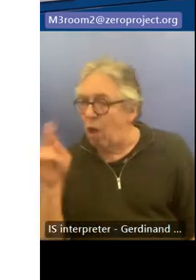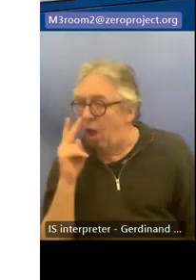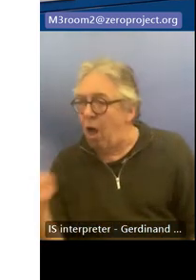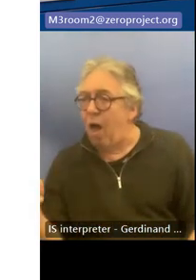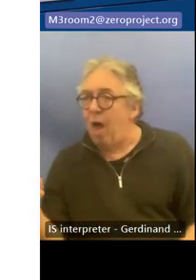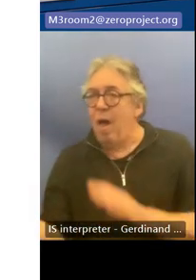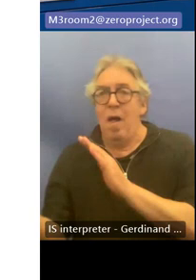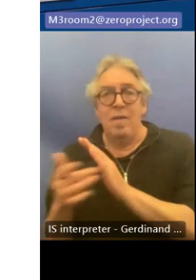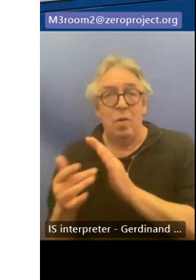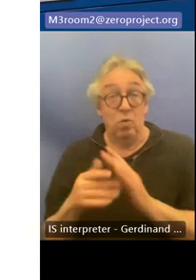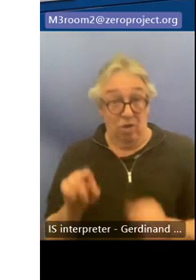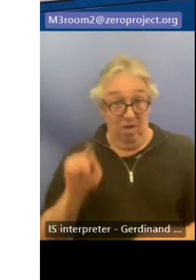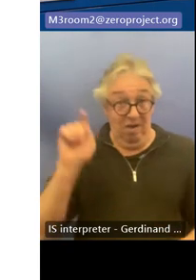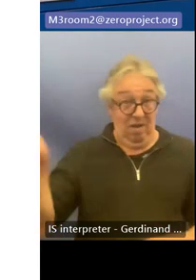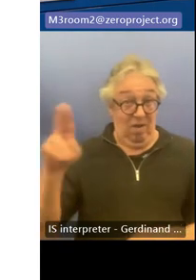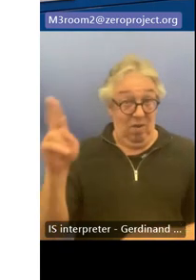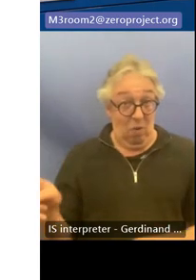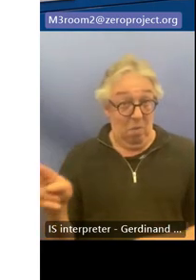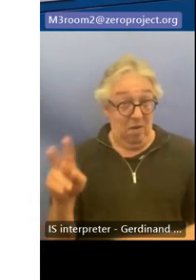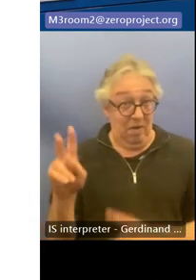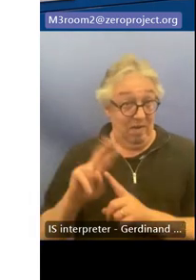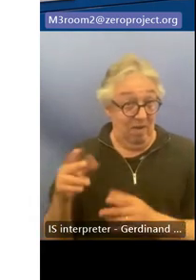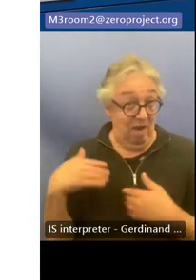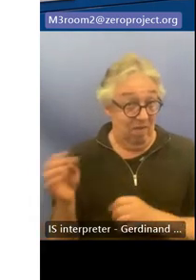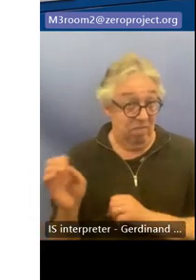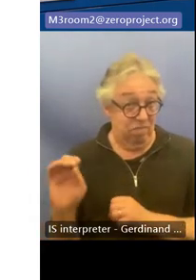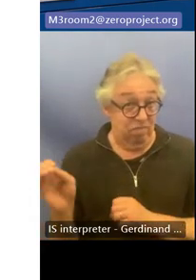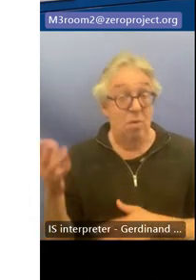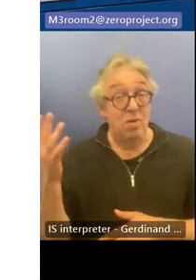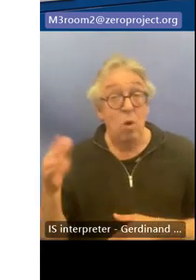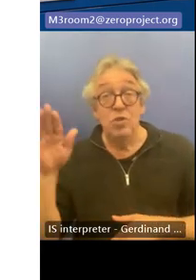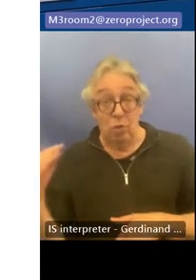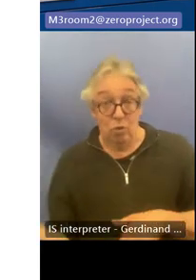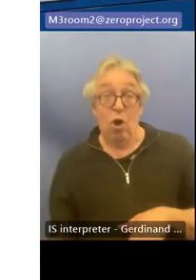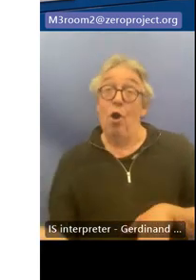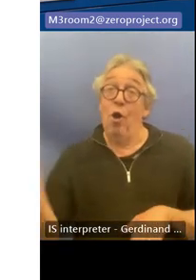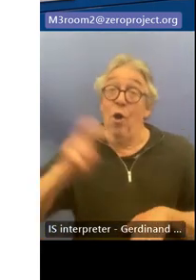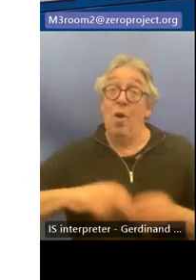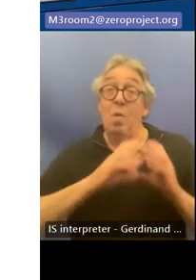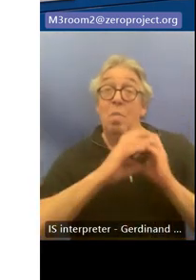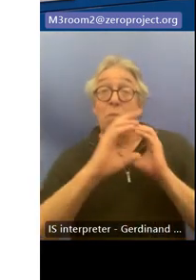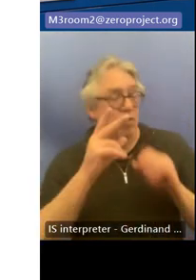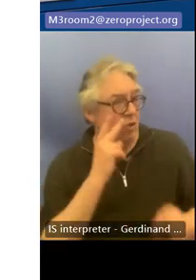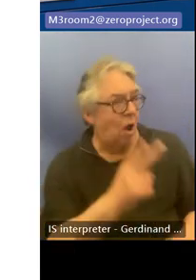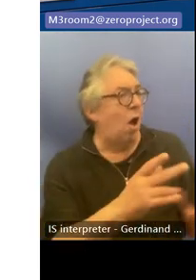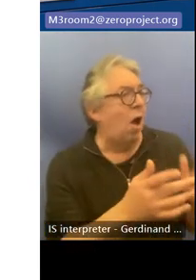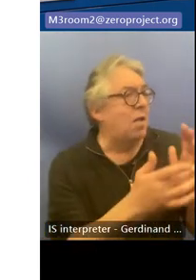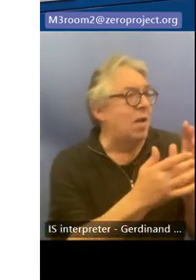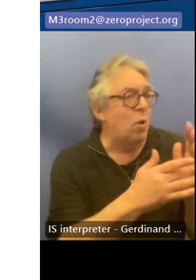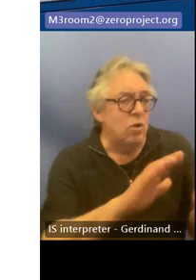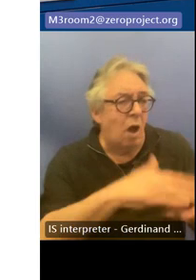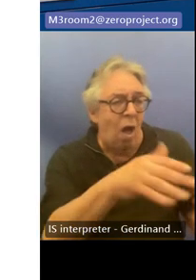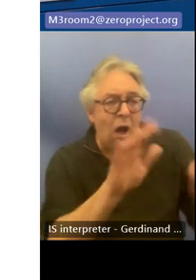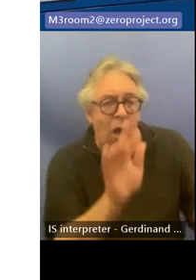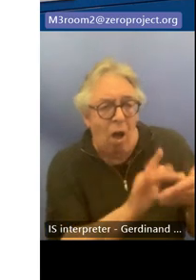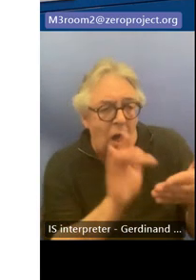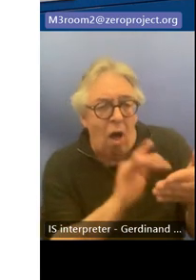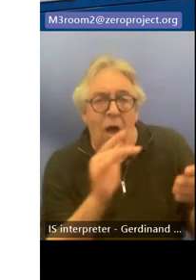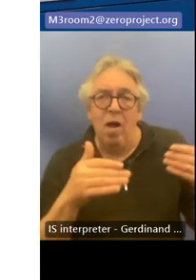have TVs, they don't have anything there, but now they have the opportunity to see the technology there. Also, we